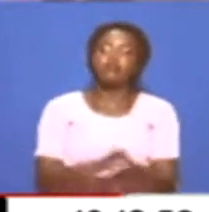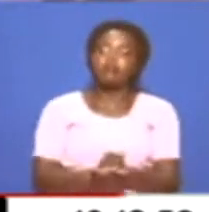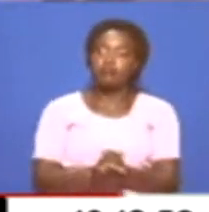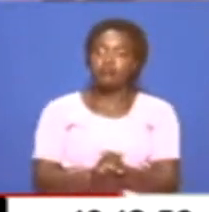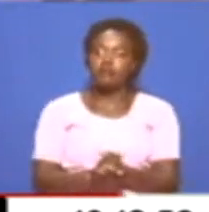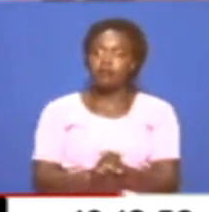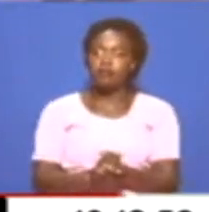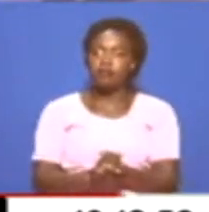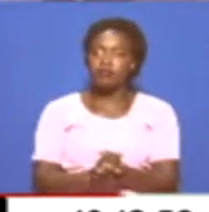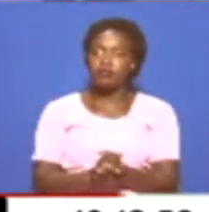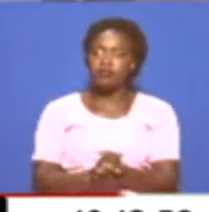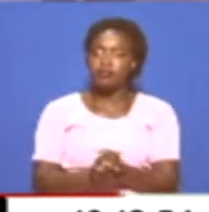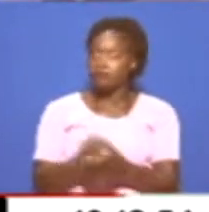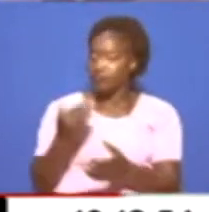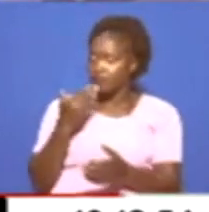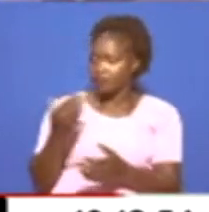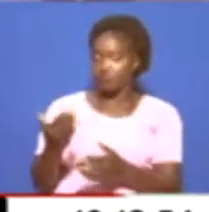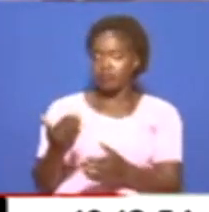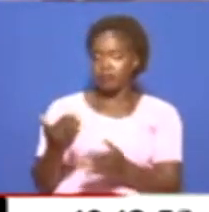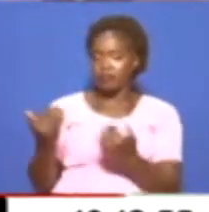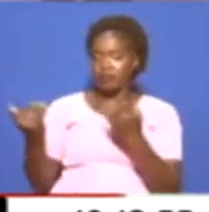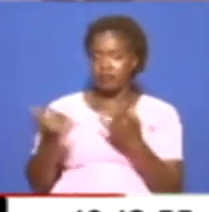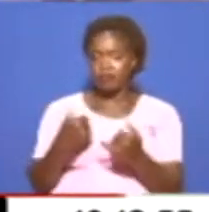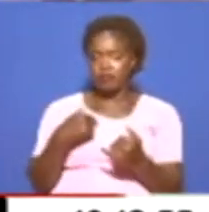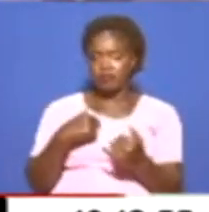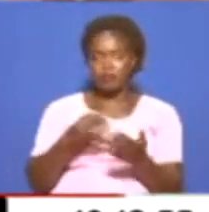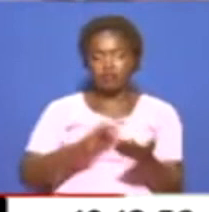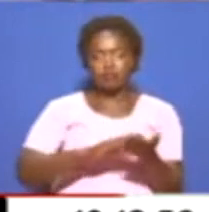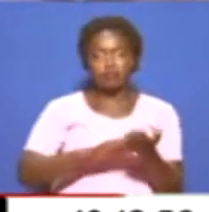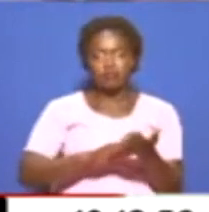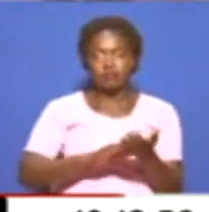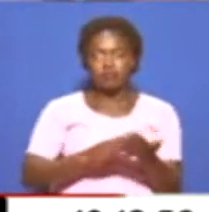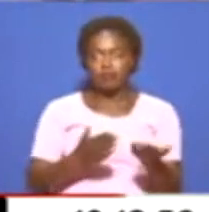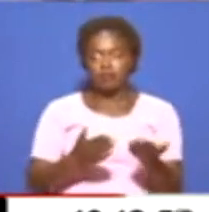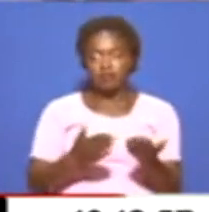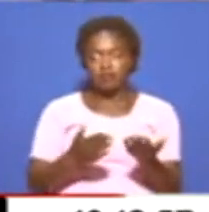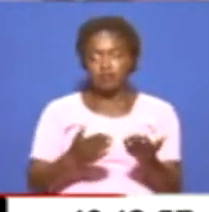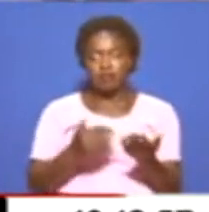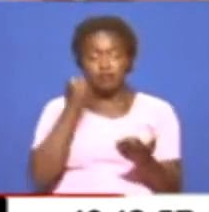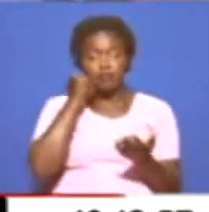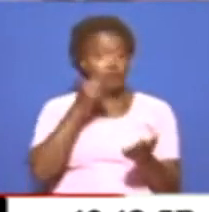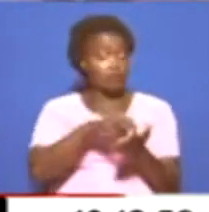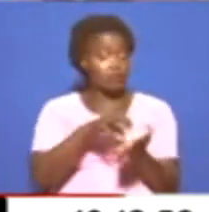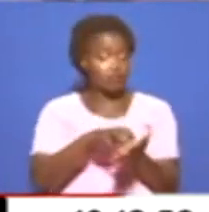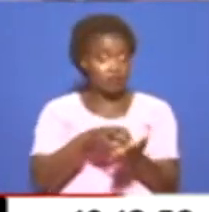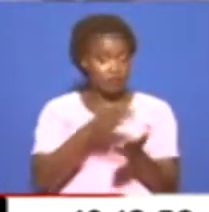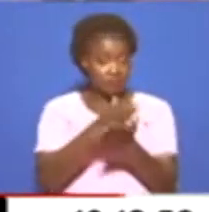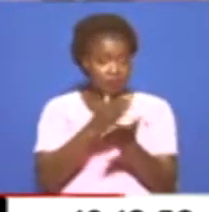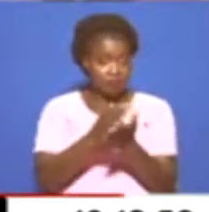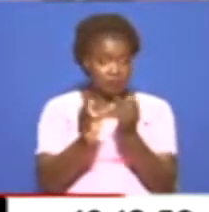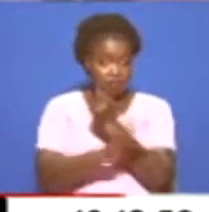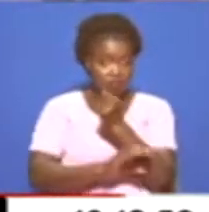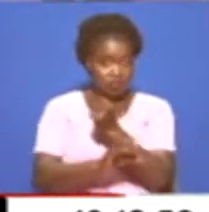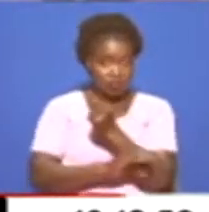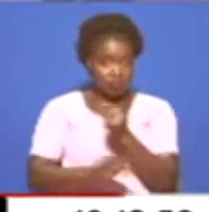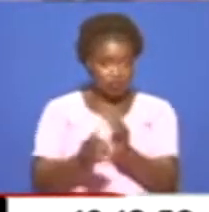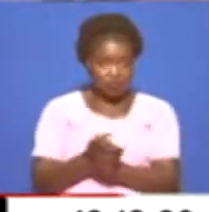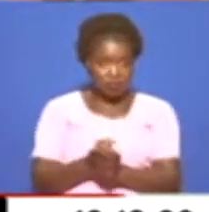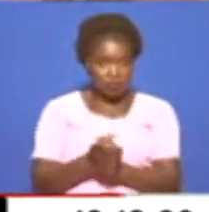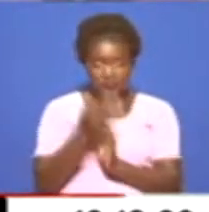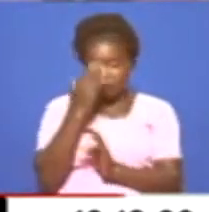having me today. Welcome. Let me comment on that, and it's a very sad state for our country as such,